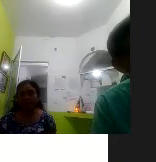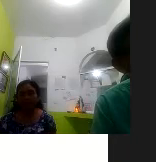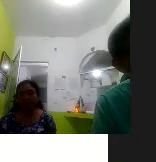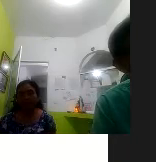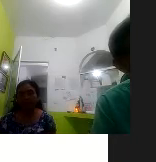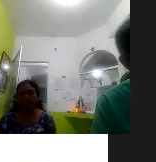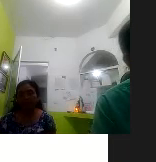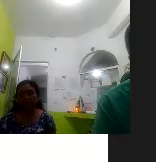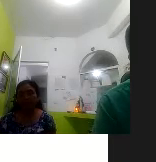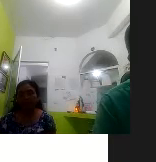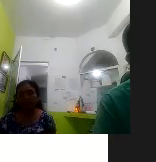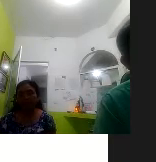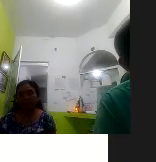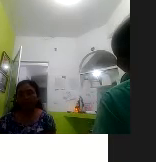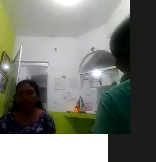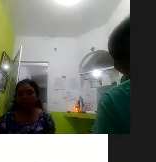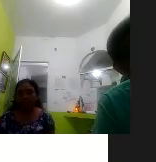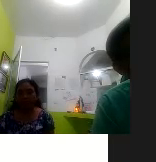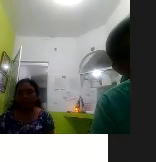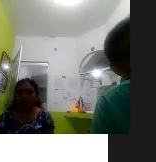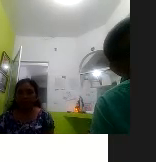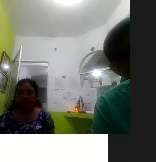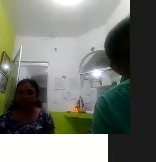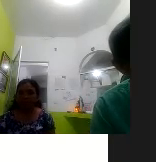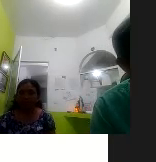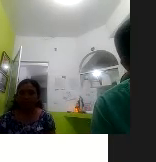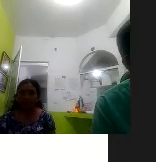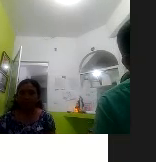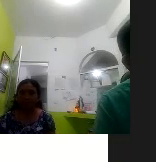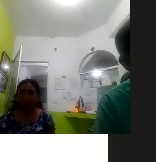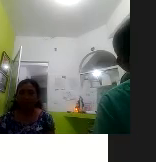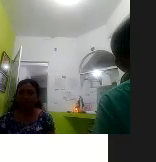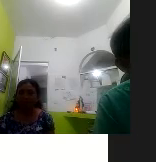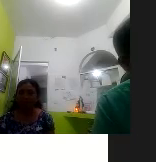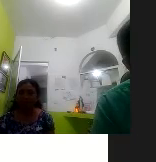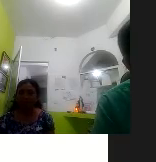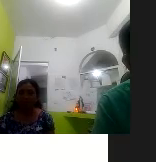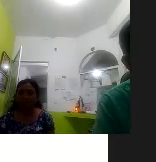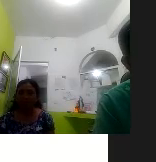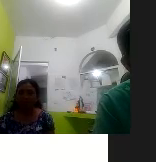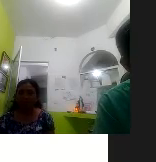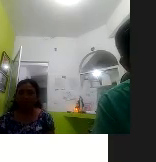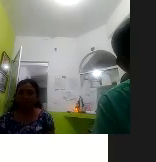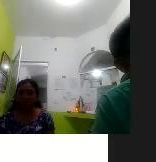asphyxia, perinatal asphyxia. So it perinatal asphyxia. uh,